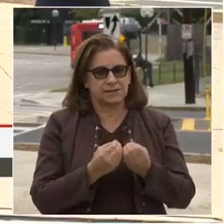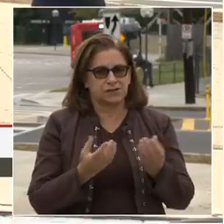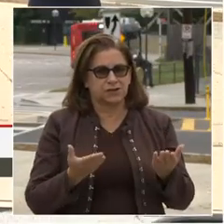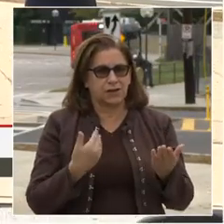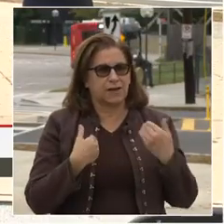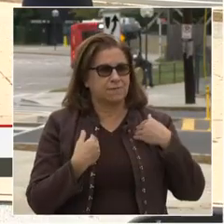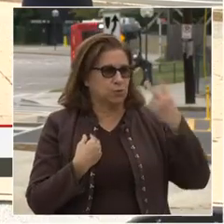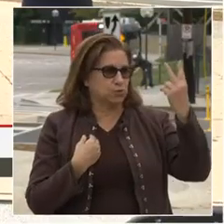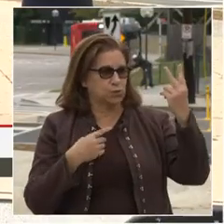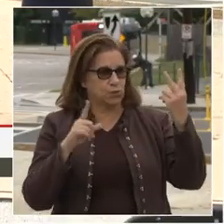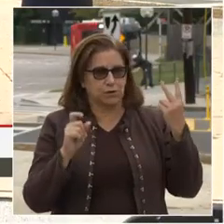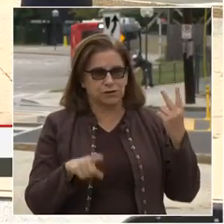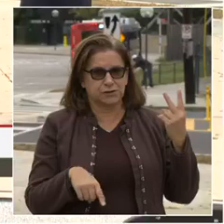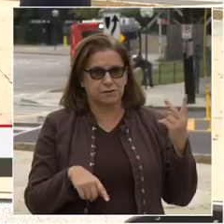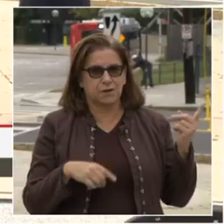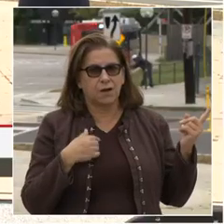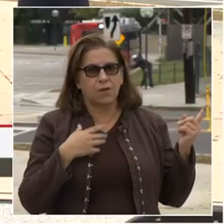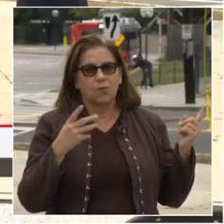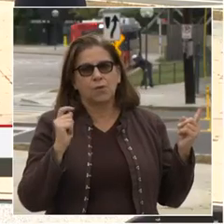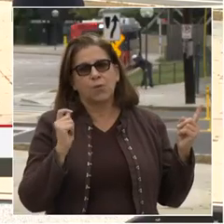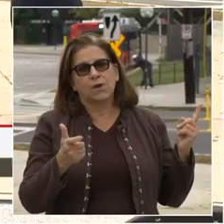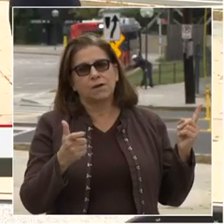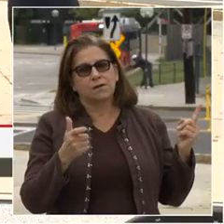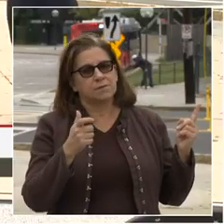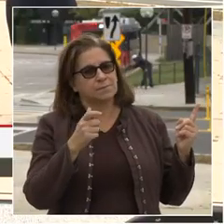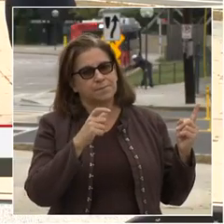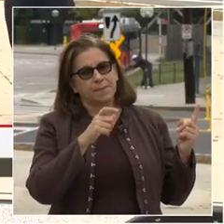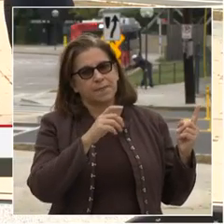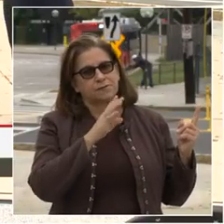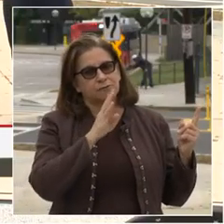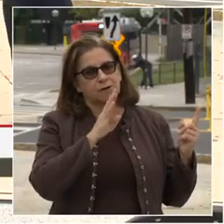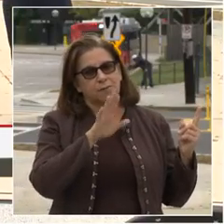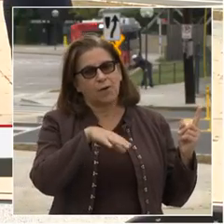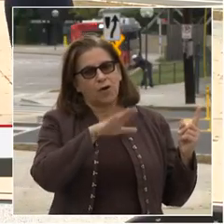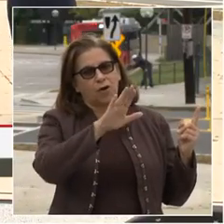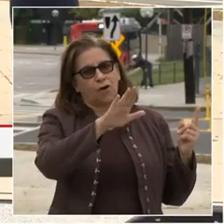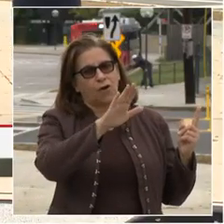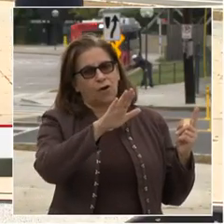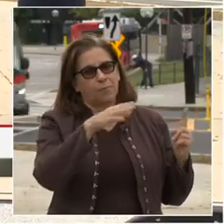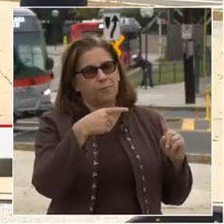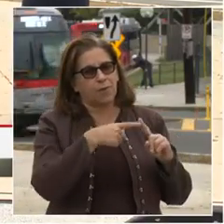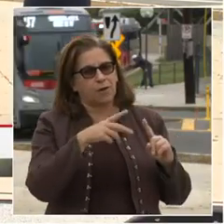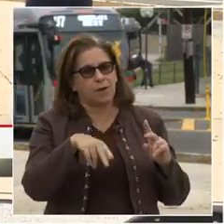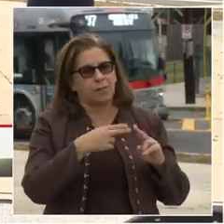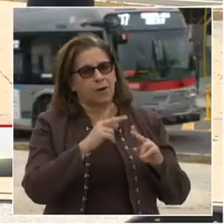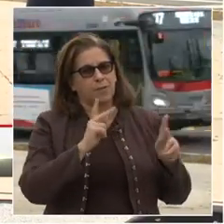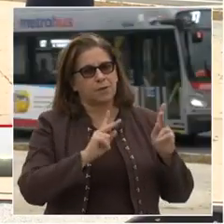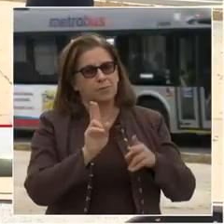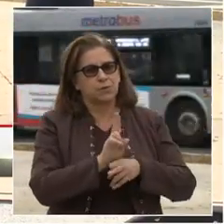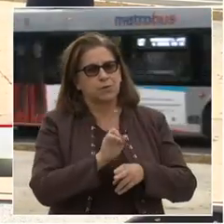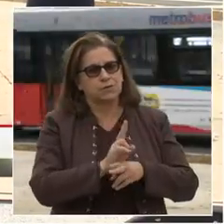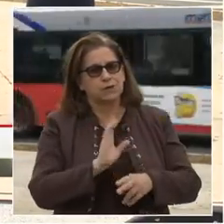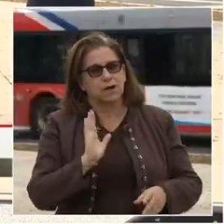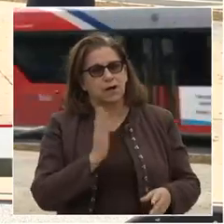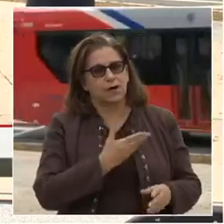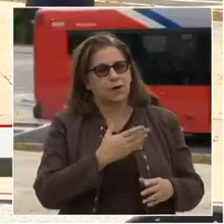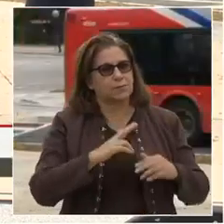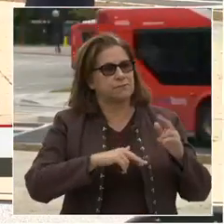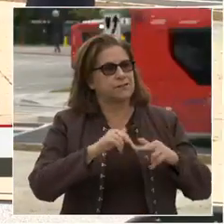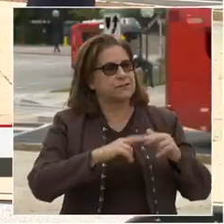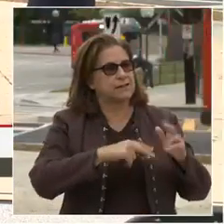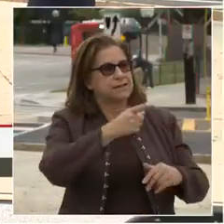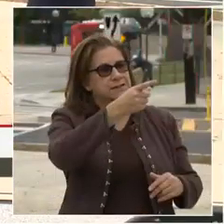Mayor. I wanted to quickly follow up on her point about other people using our facilities. My kids are all in college now, thank God, but they never use this